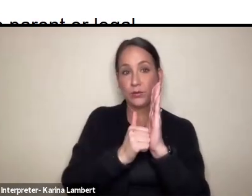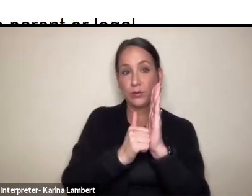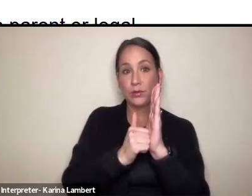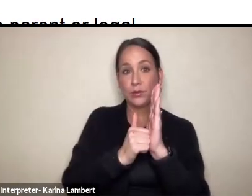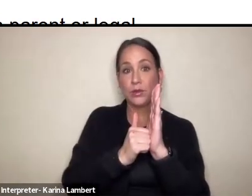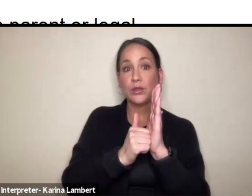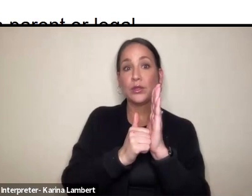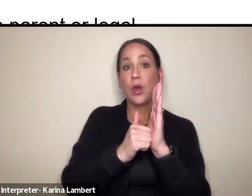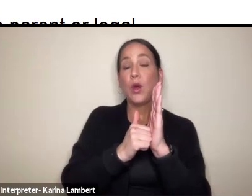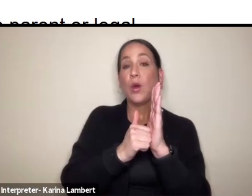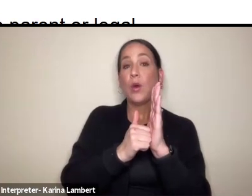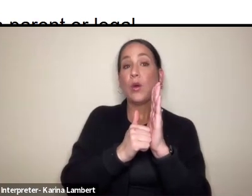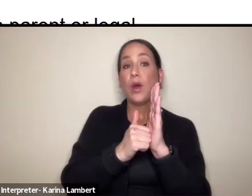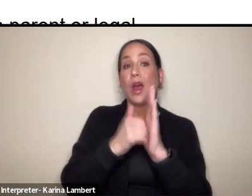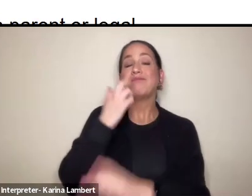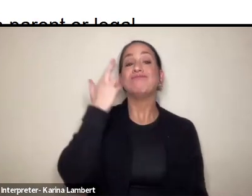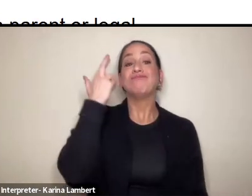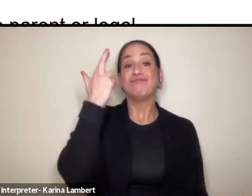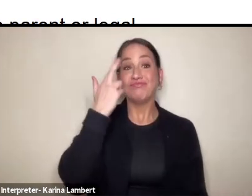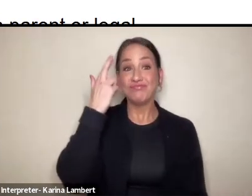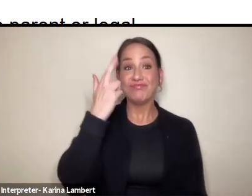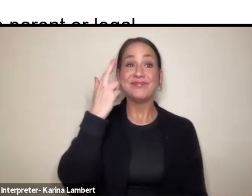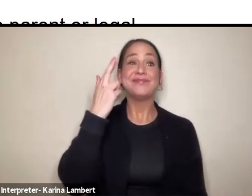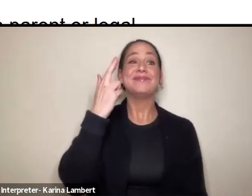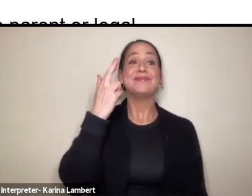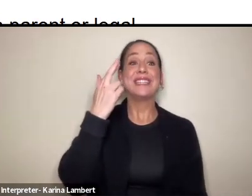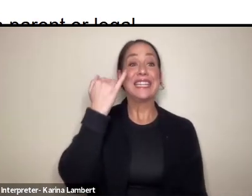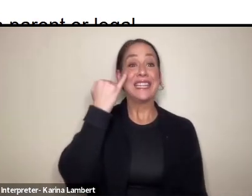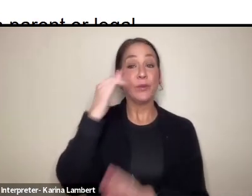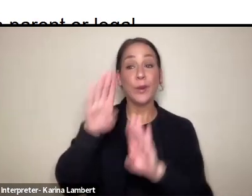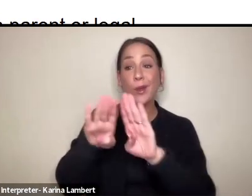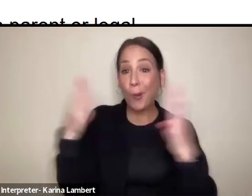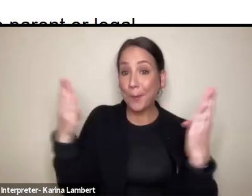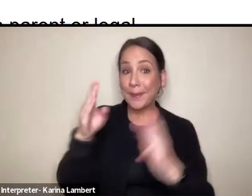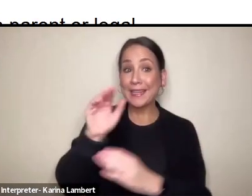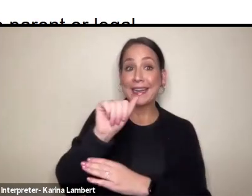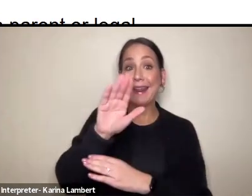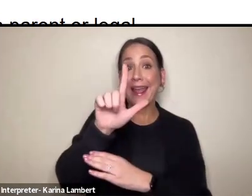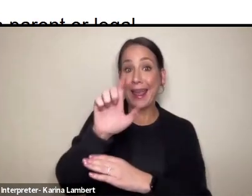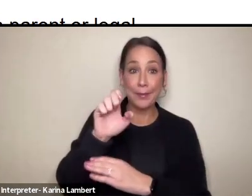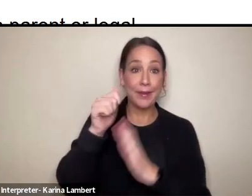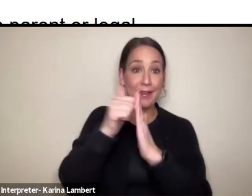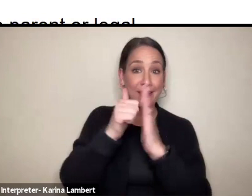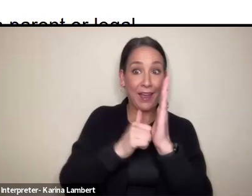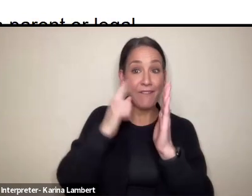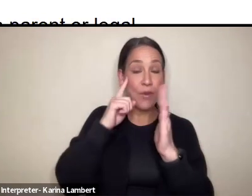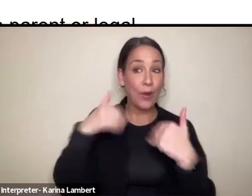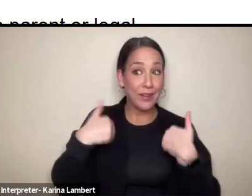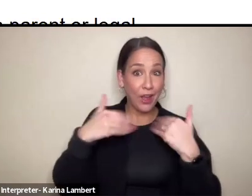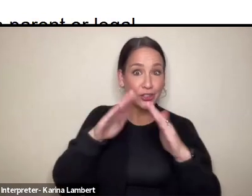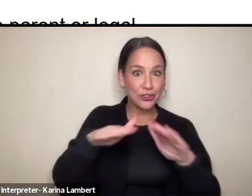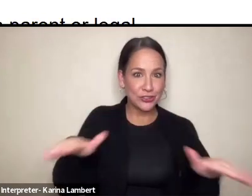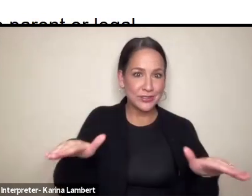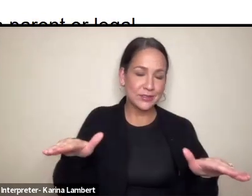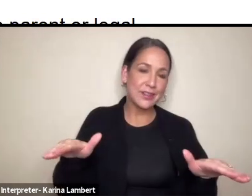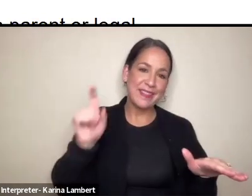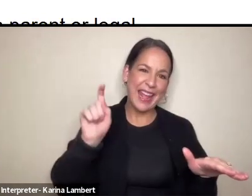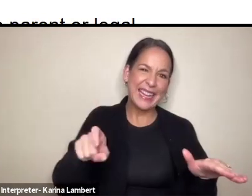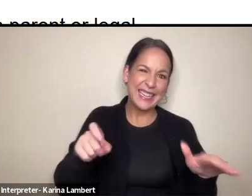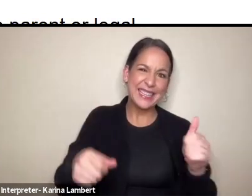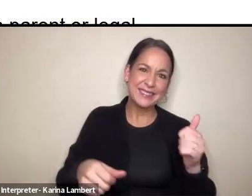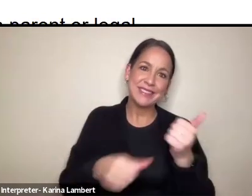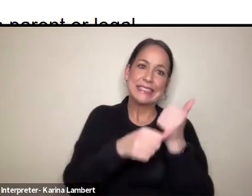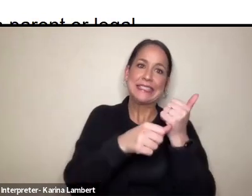we recognize that if we open ABLE accounts for young children, they're going to need assistance managing the account because they